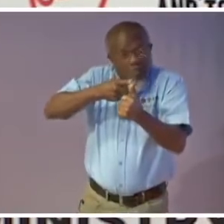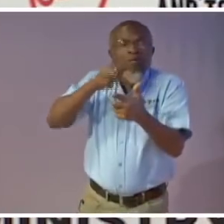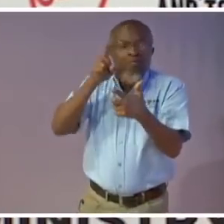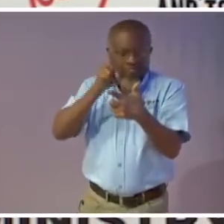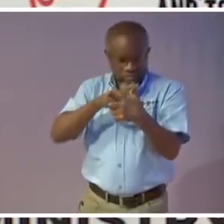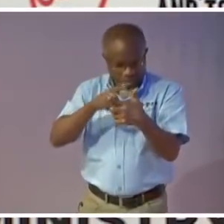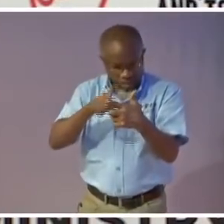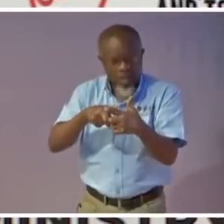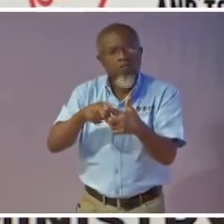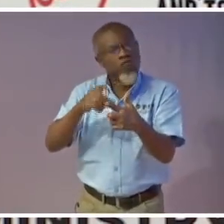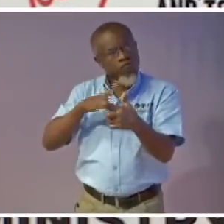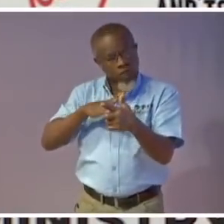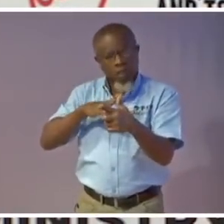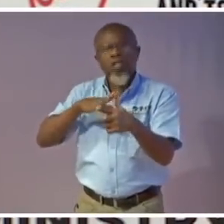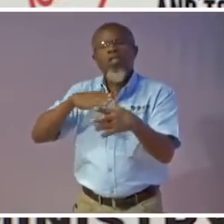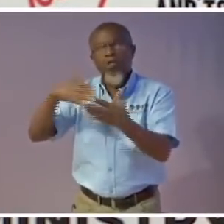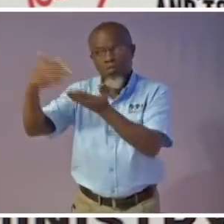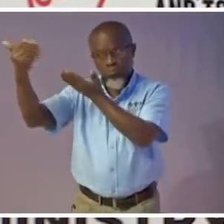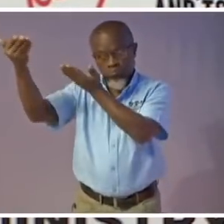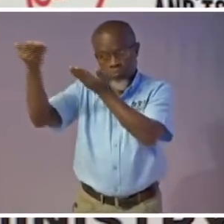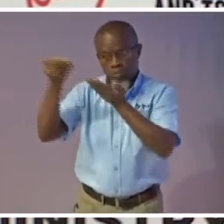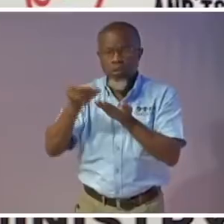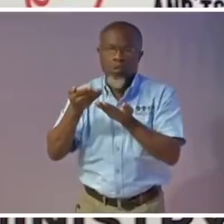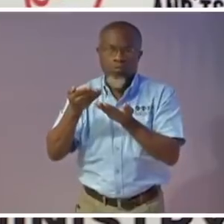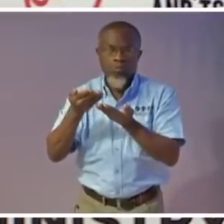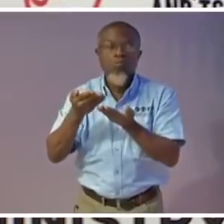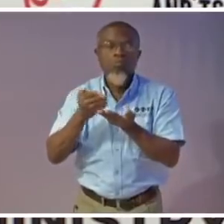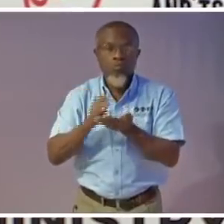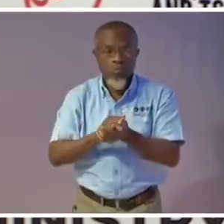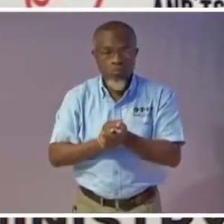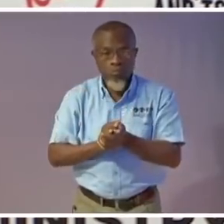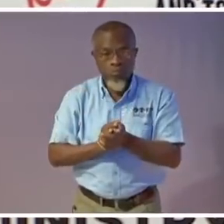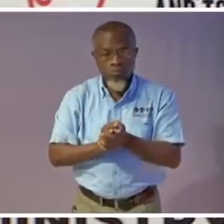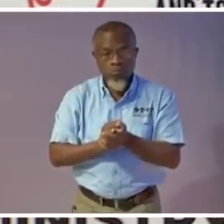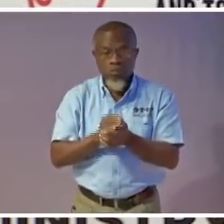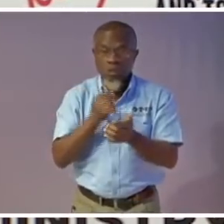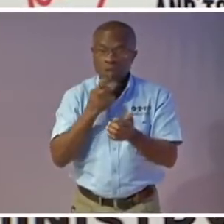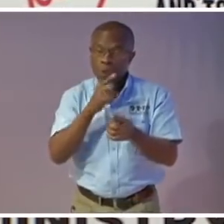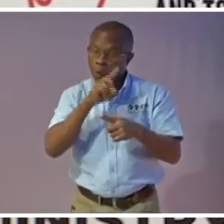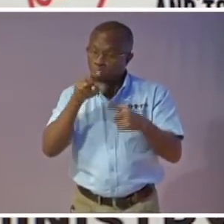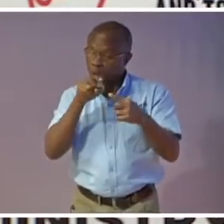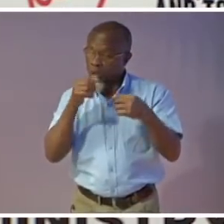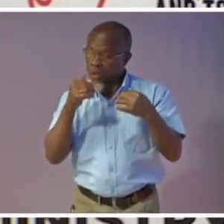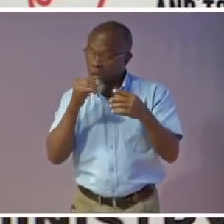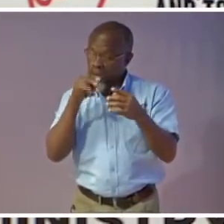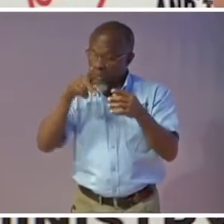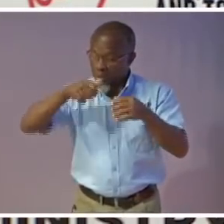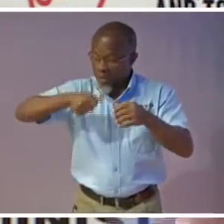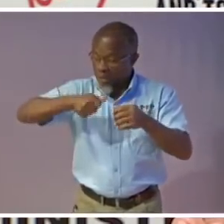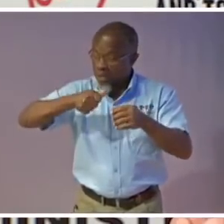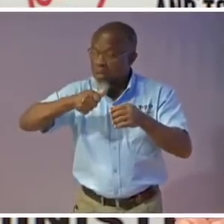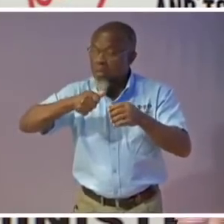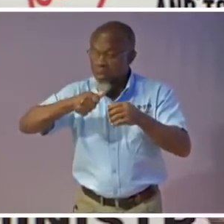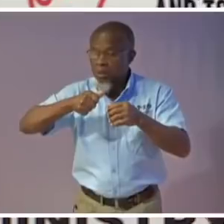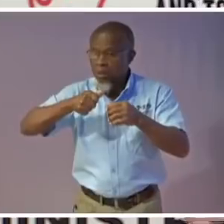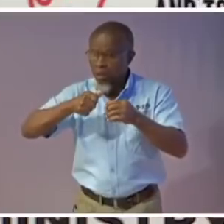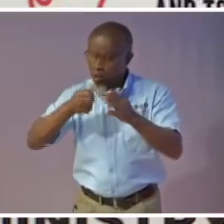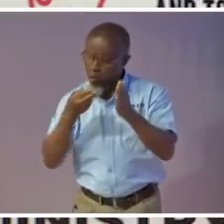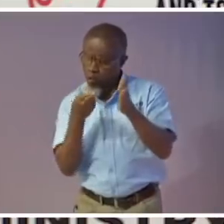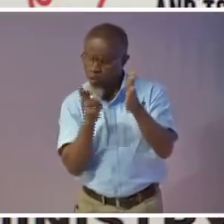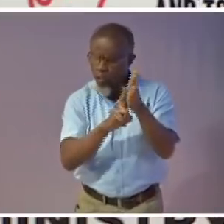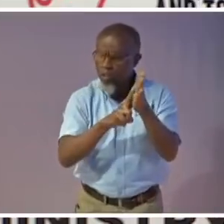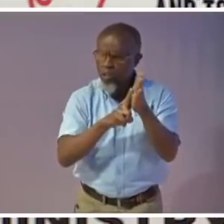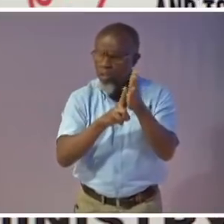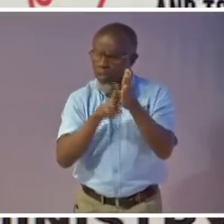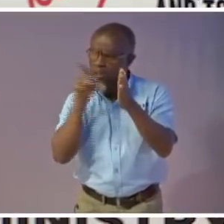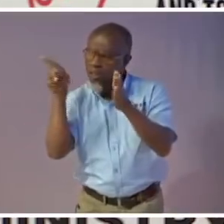very simple process. And he indicated once the kit is registered in their home country of manufacture, that